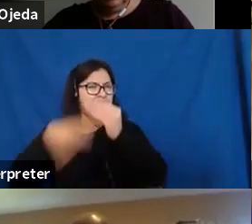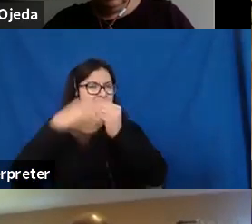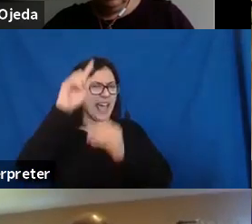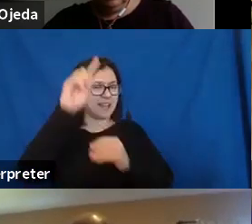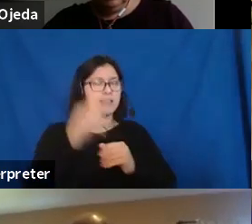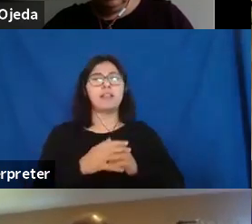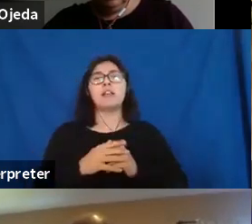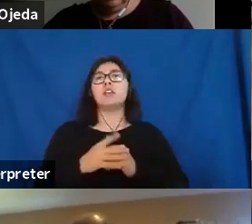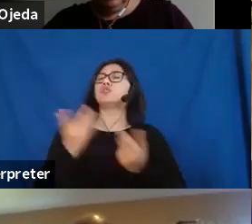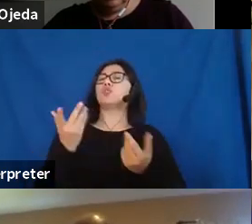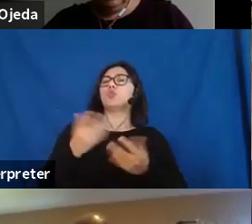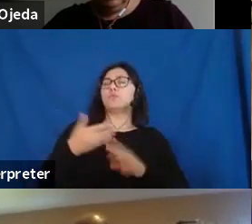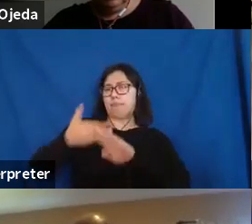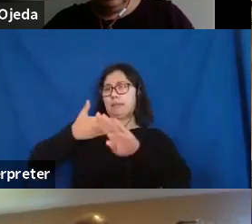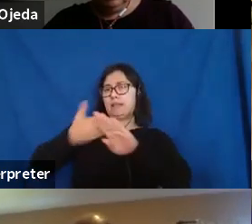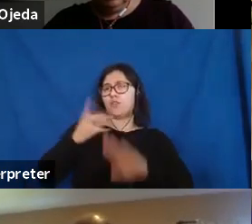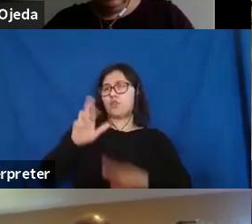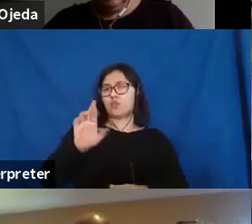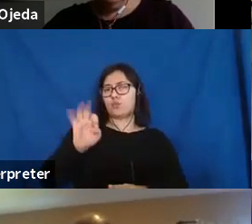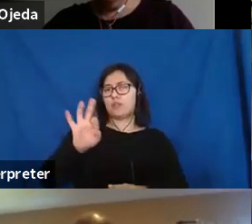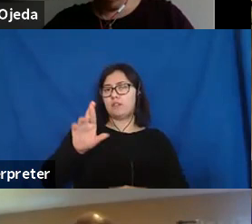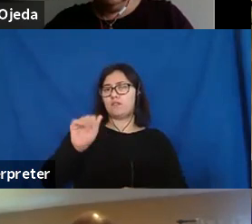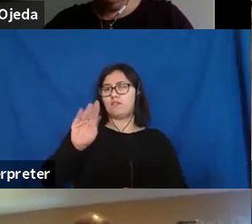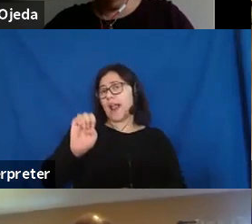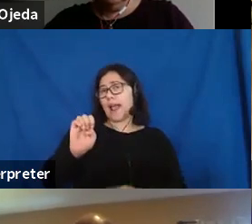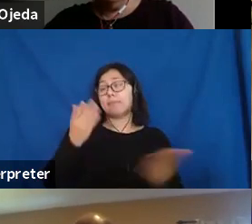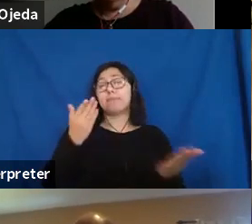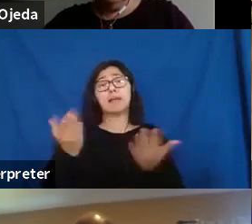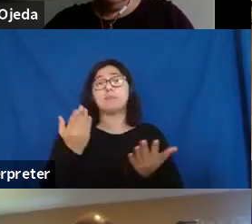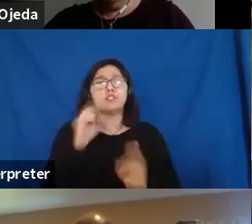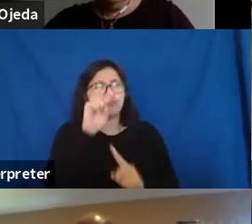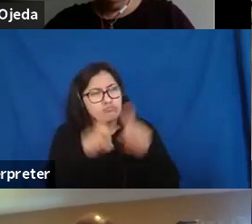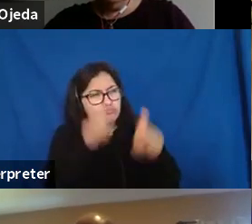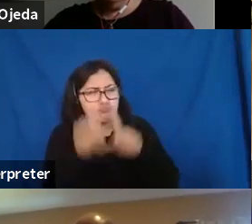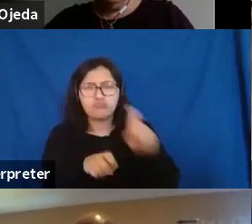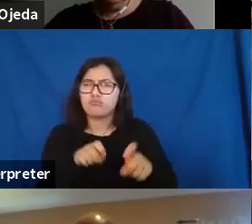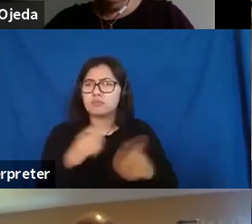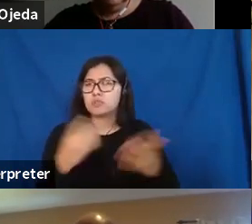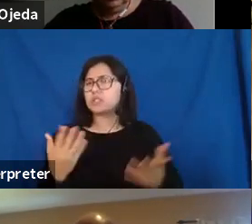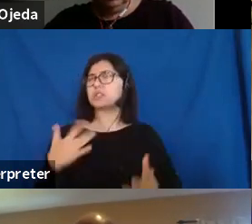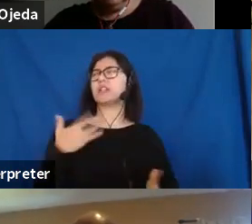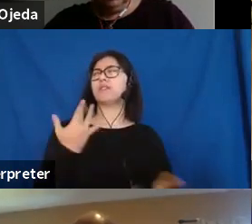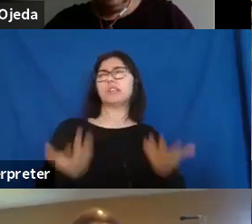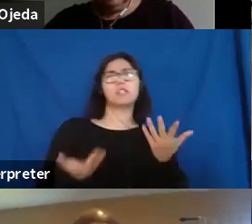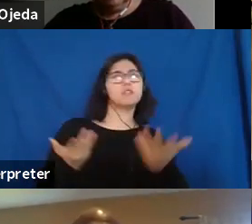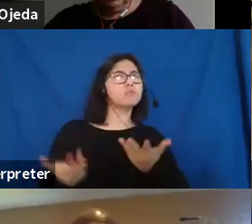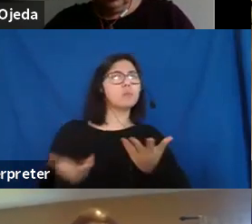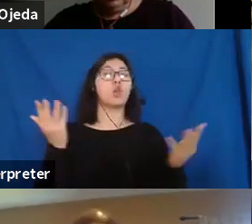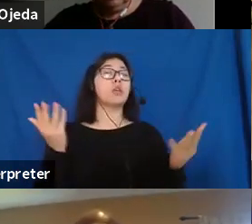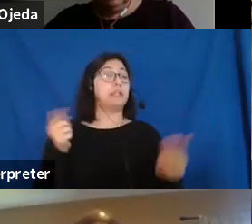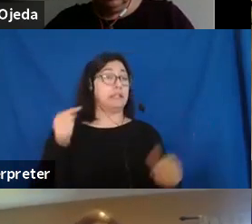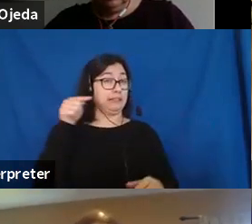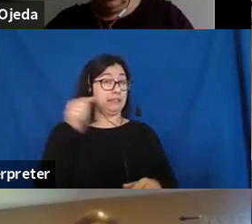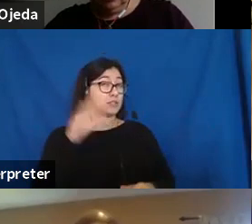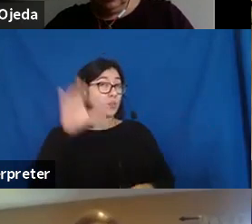reframing, possibly just asking questions to just get a sense as to, is this what